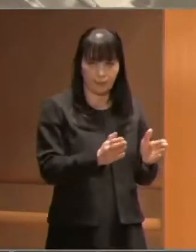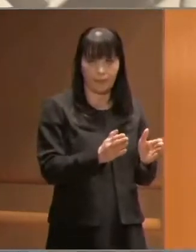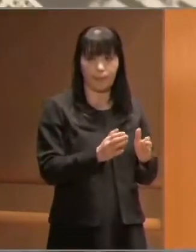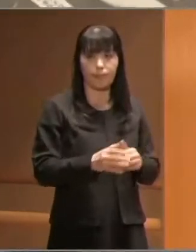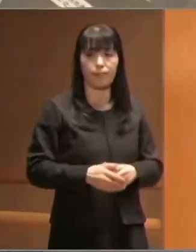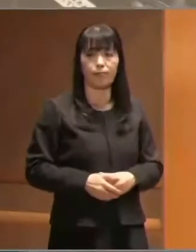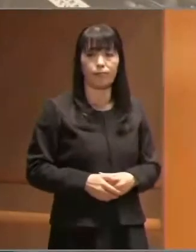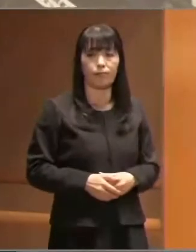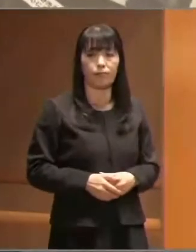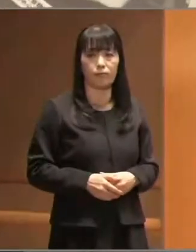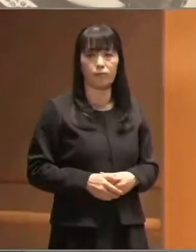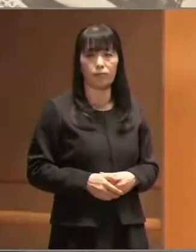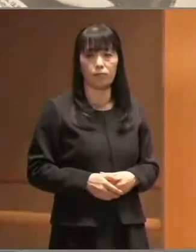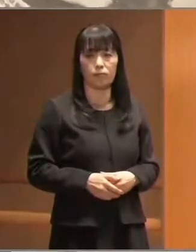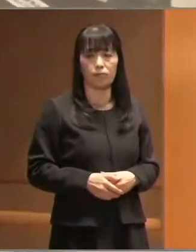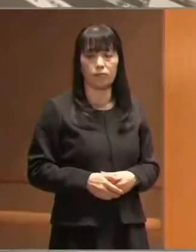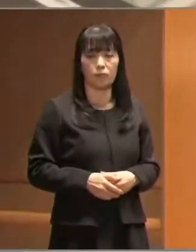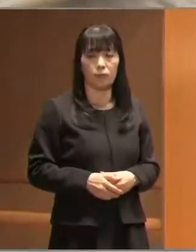On the other hand,